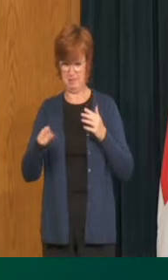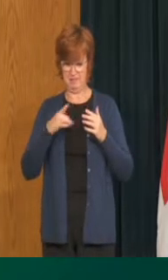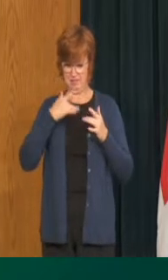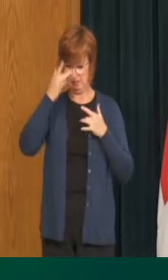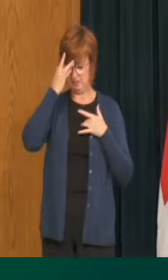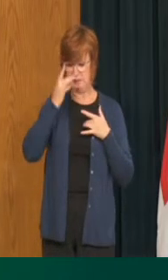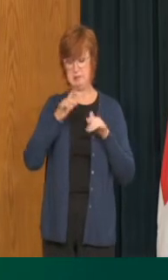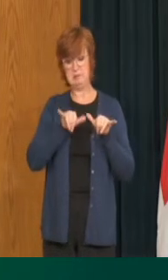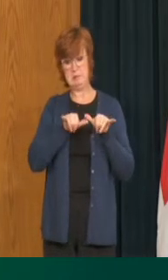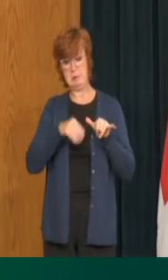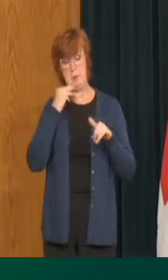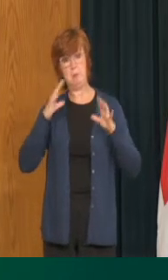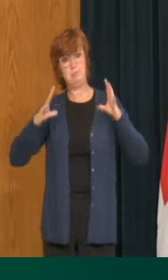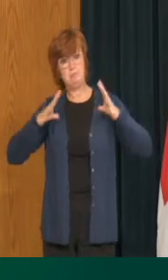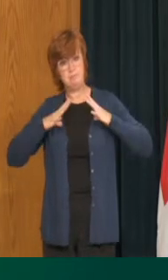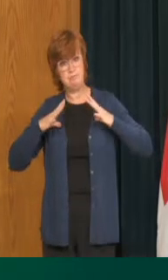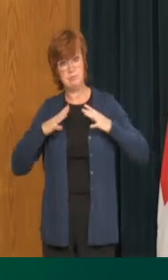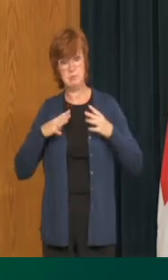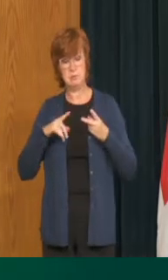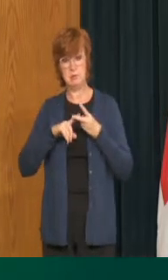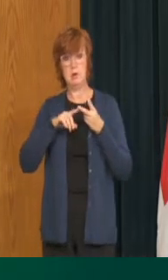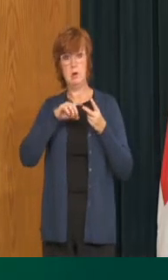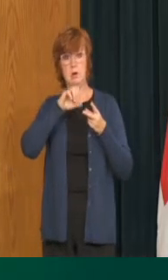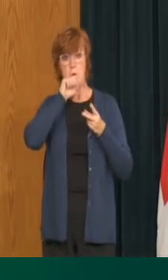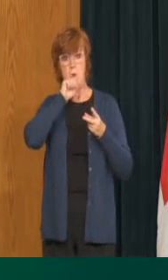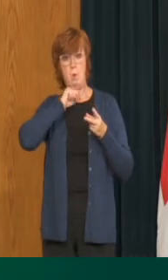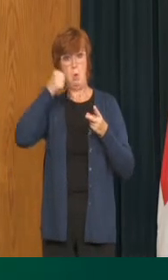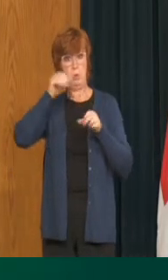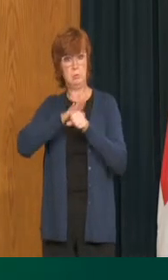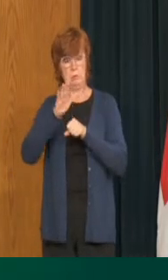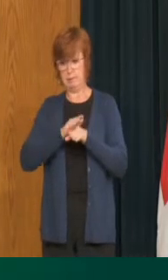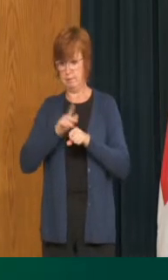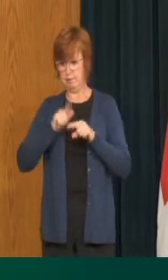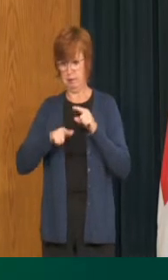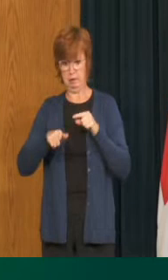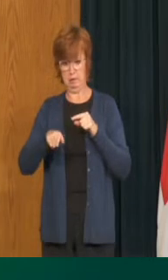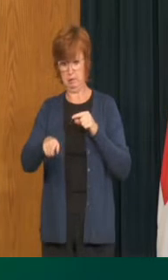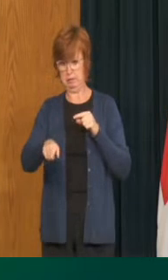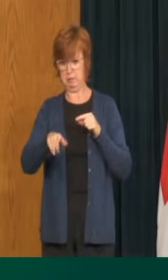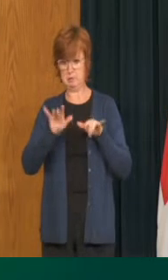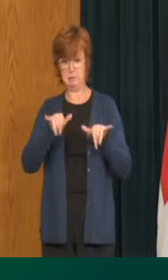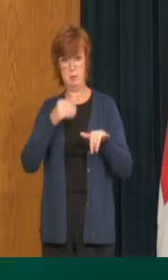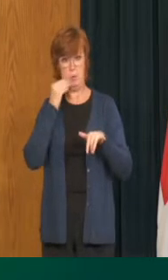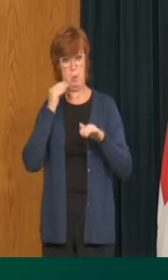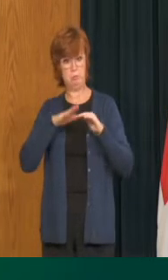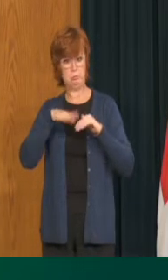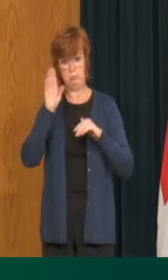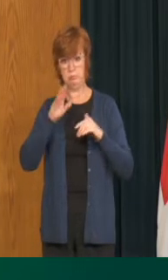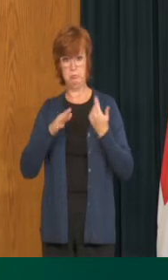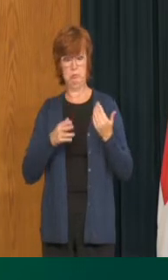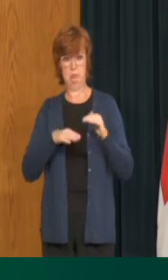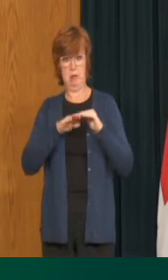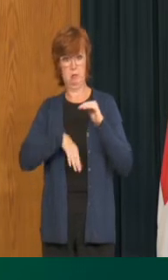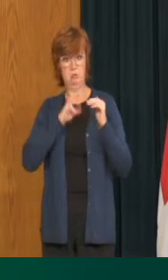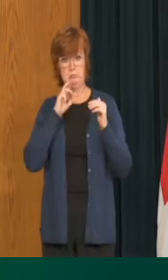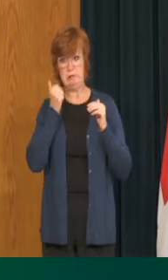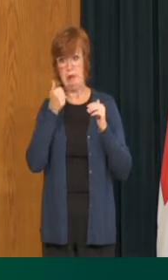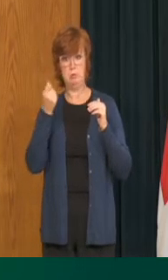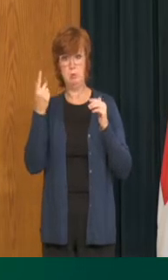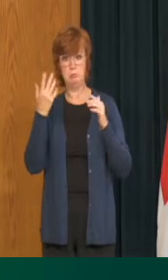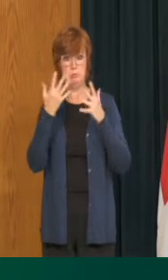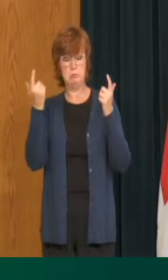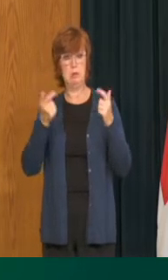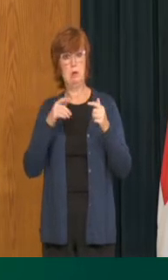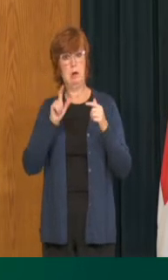not yet, old enough to be at home alone, what's your backup plan as a household or as